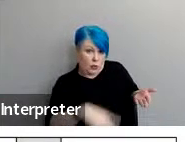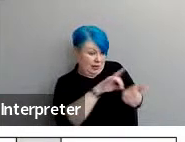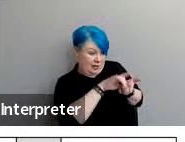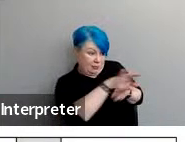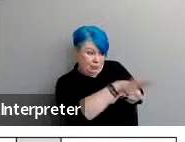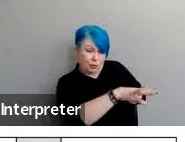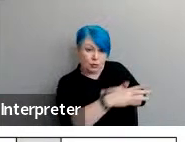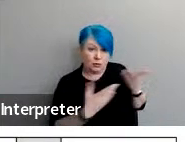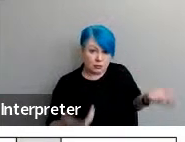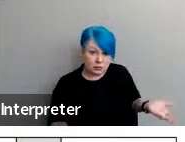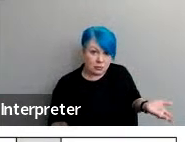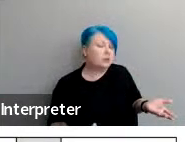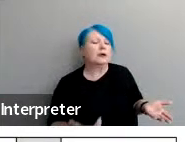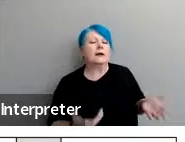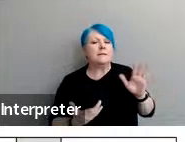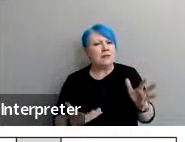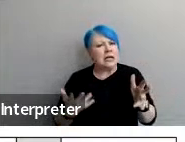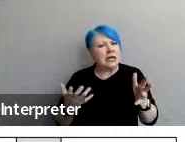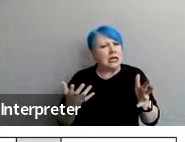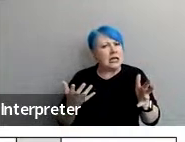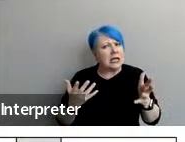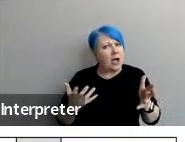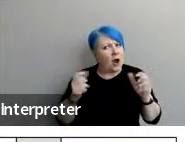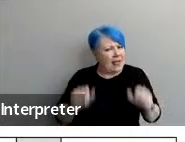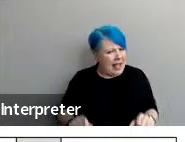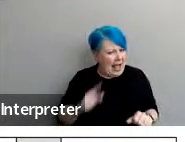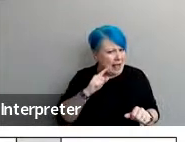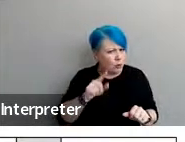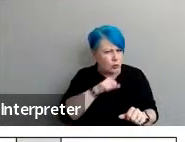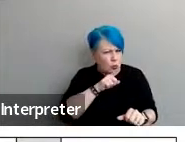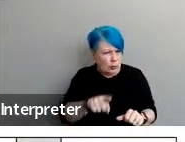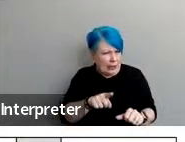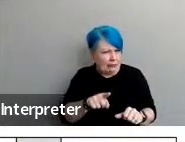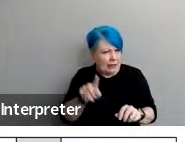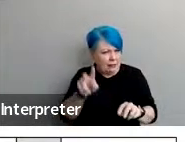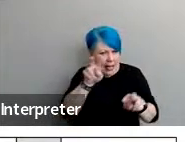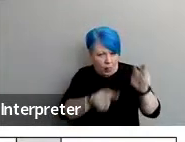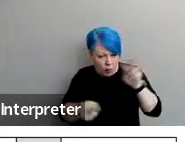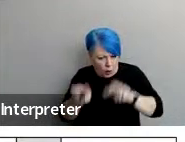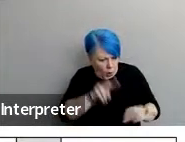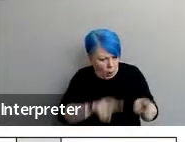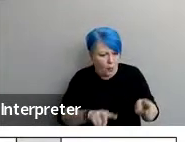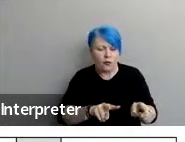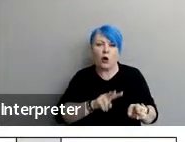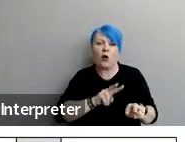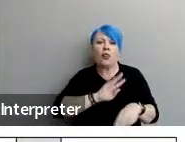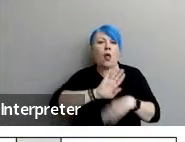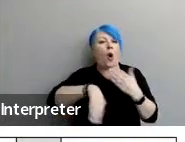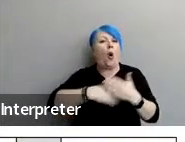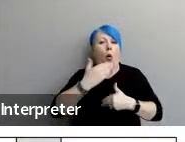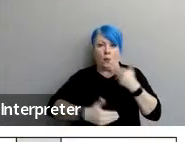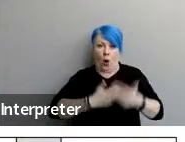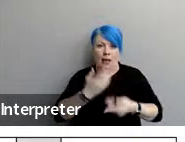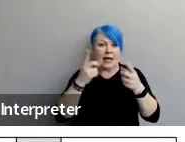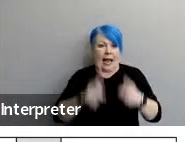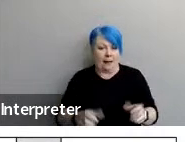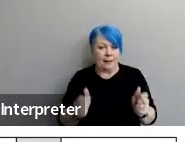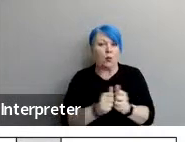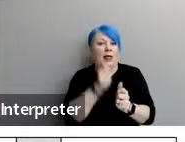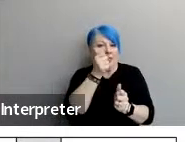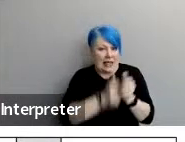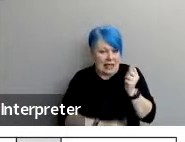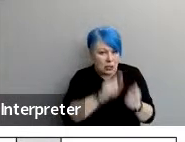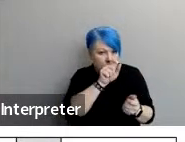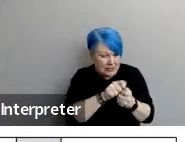the escalation of that student and what happened, or is it all cut and dry? So there are many professional